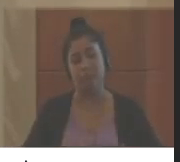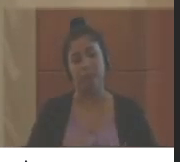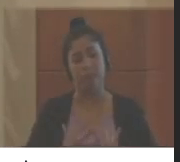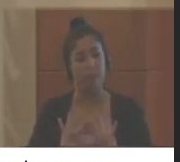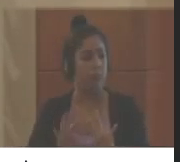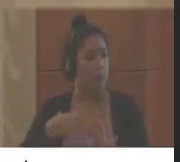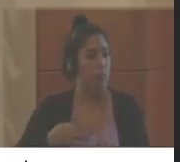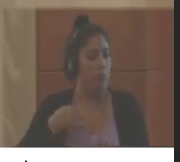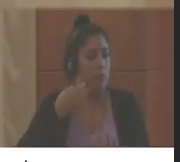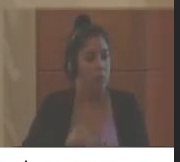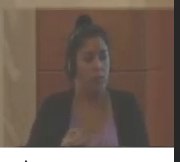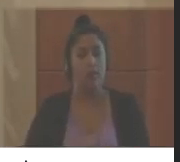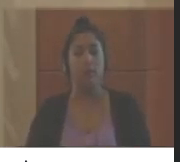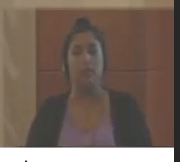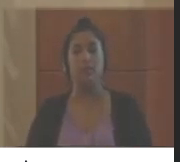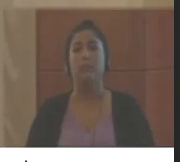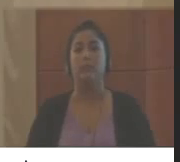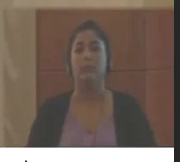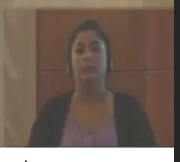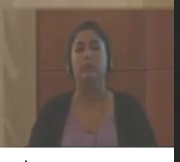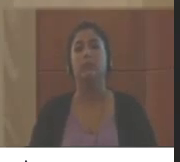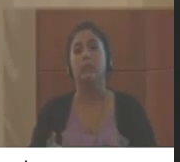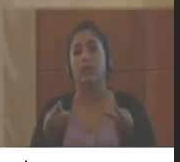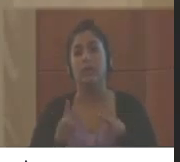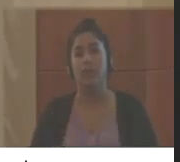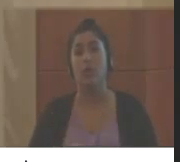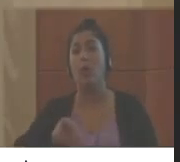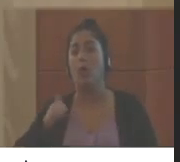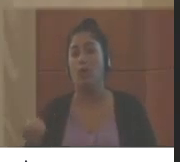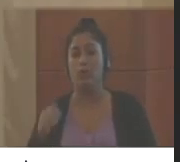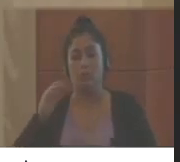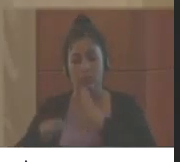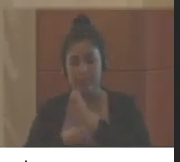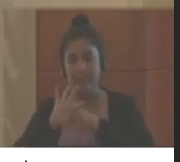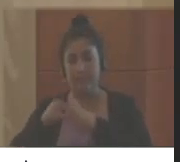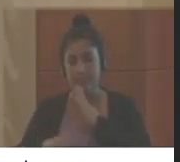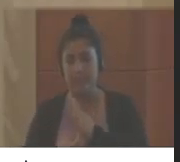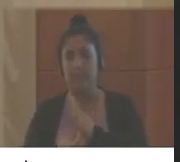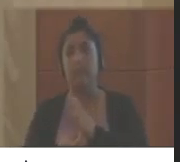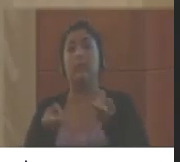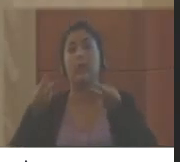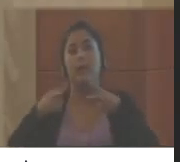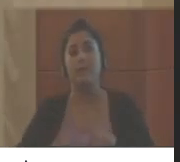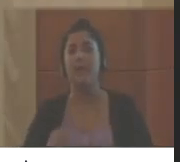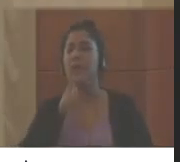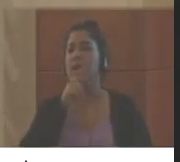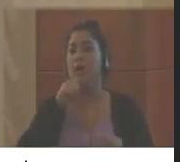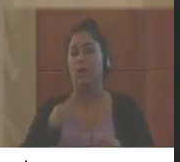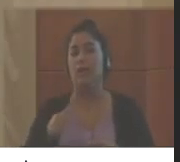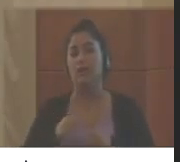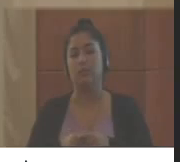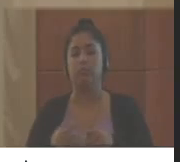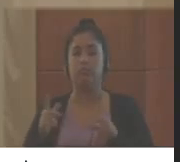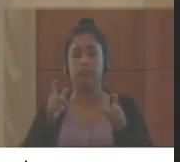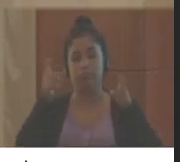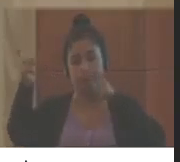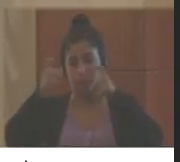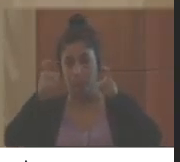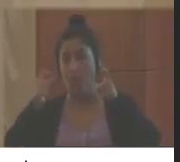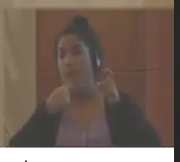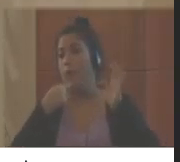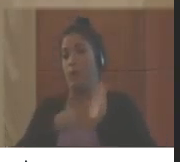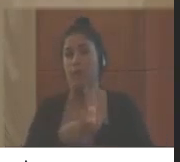which is called Award to Quality, Brand, and Good Practices. And this is something that is going to go over